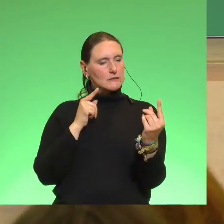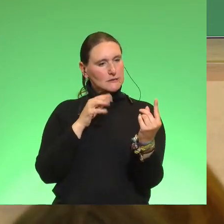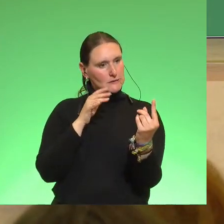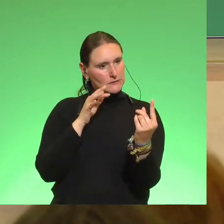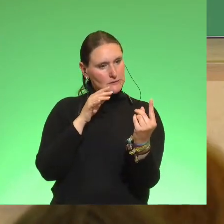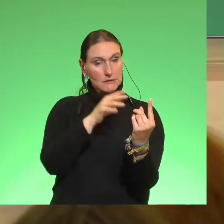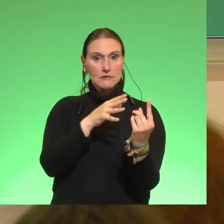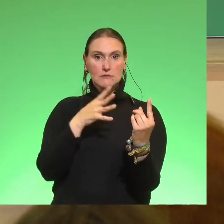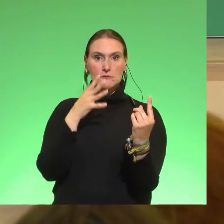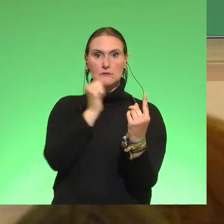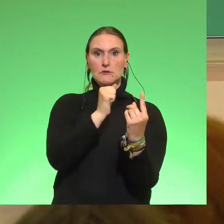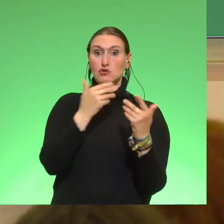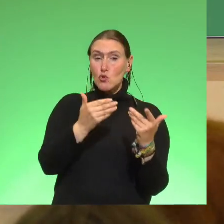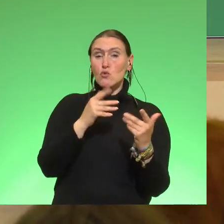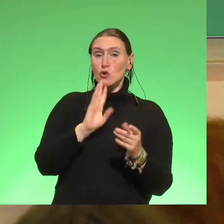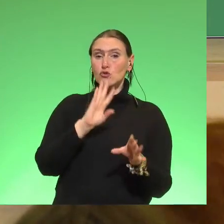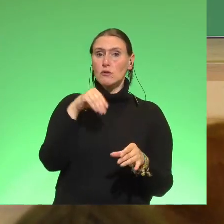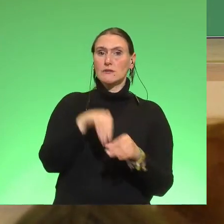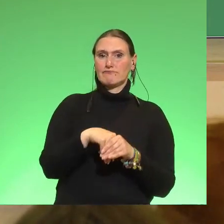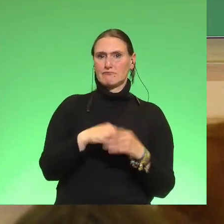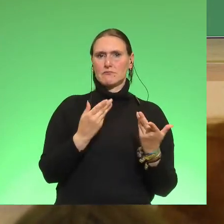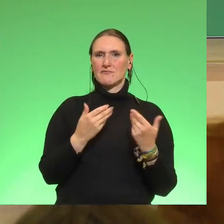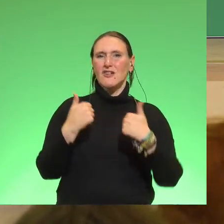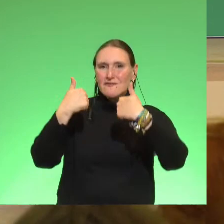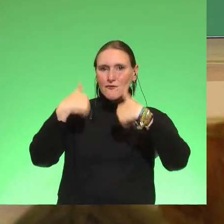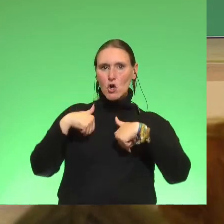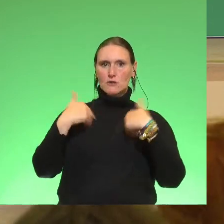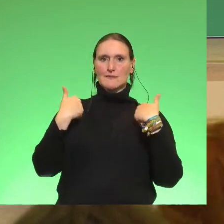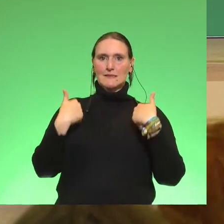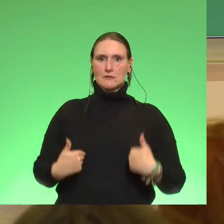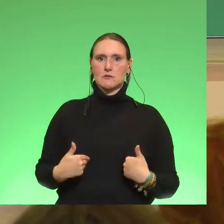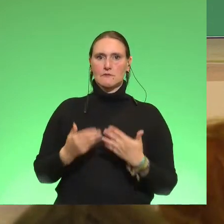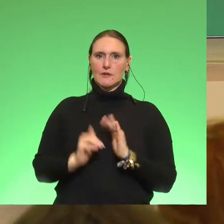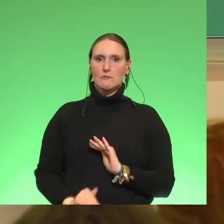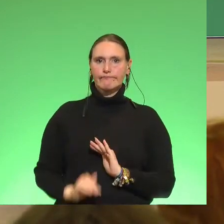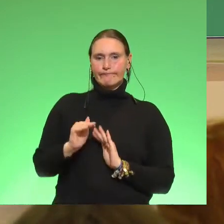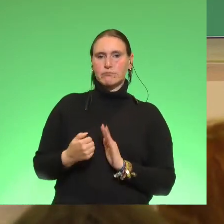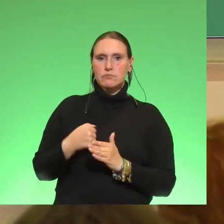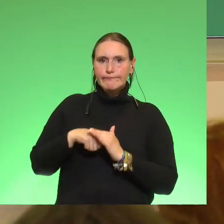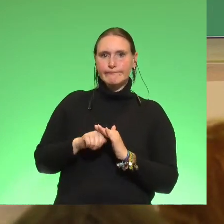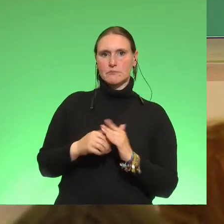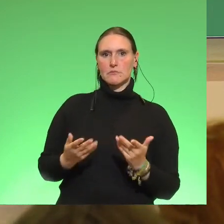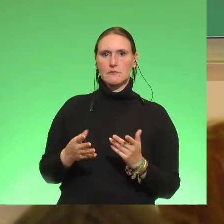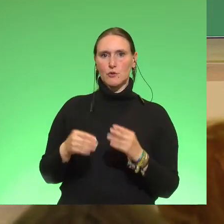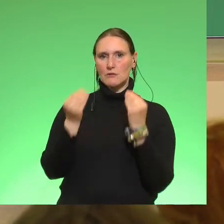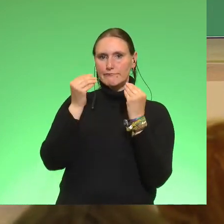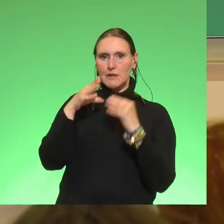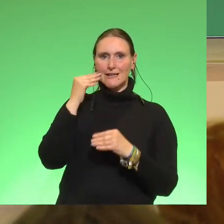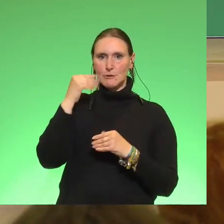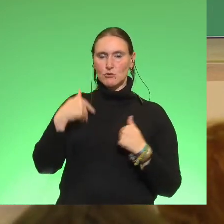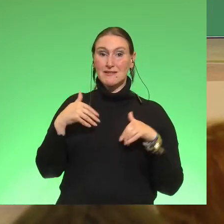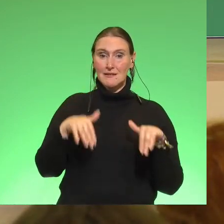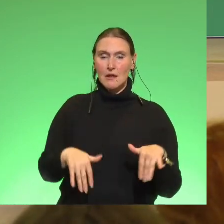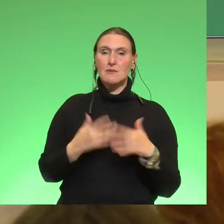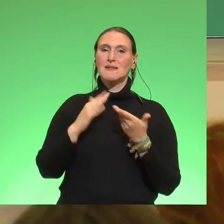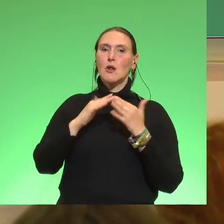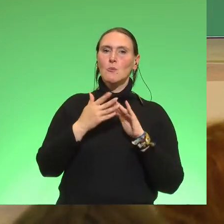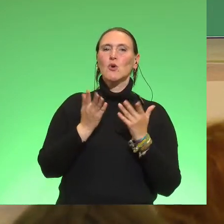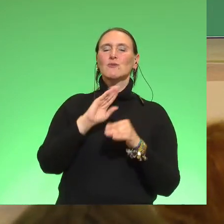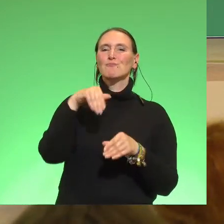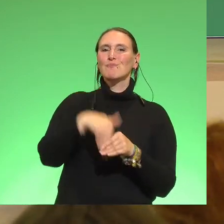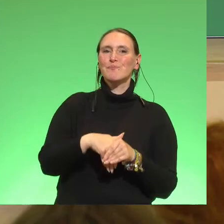that was another very, I don't know if it's a subtext or a real text in Lumbung 1, but that it was